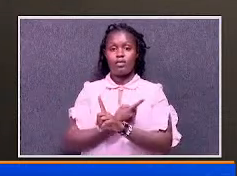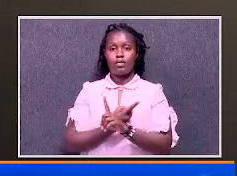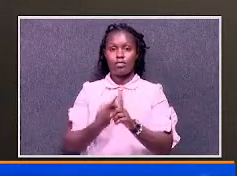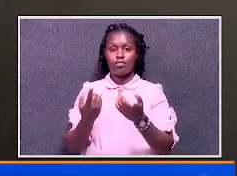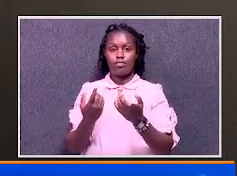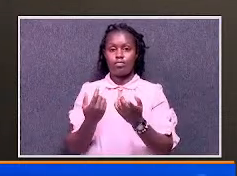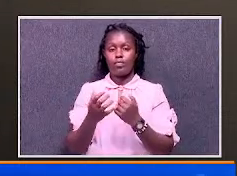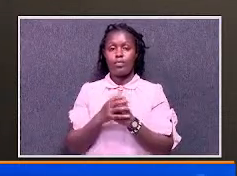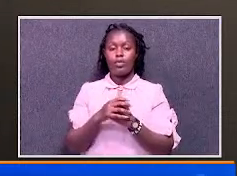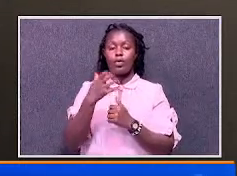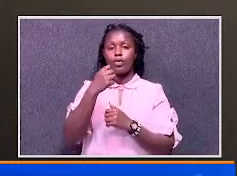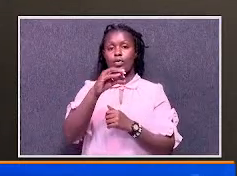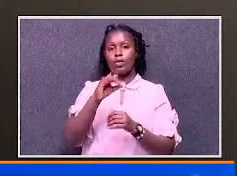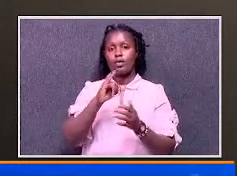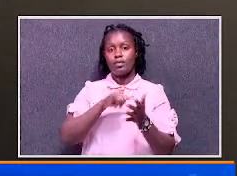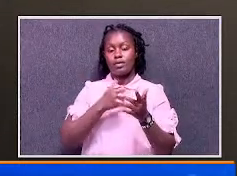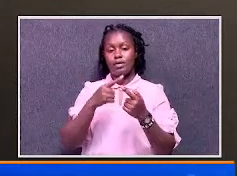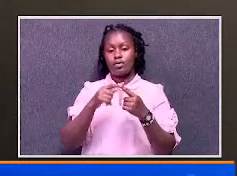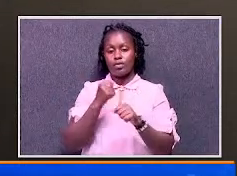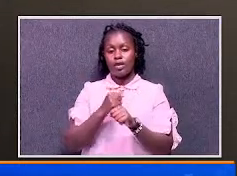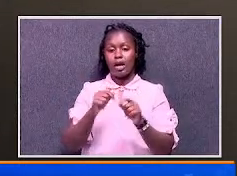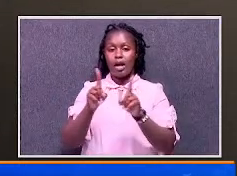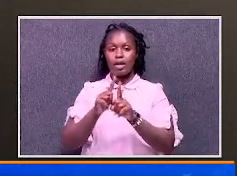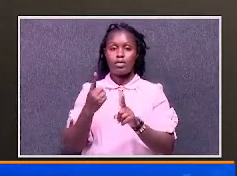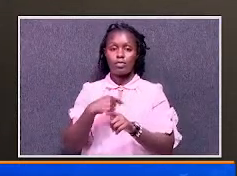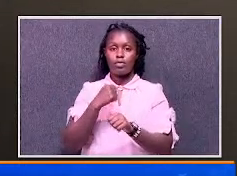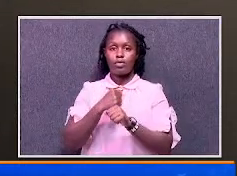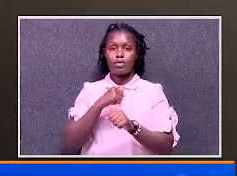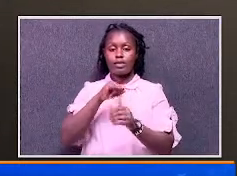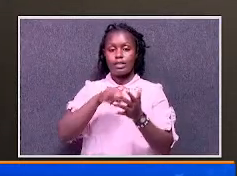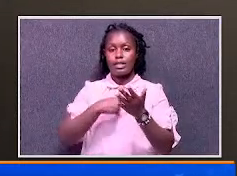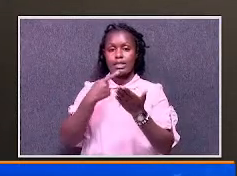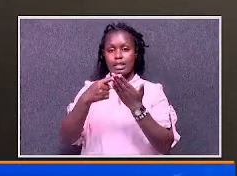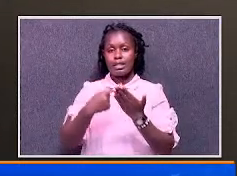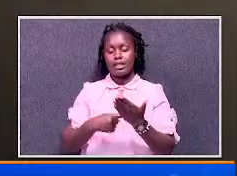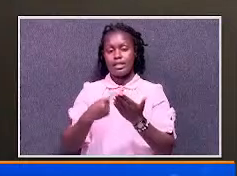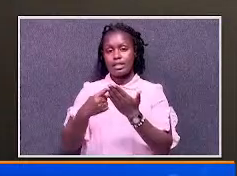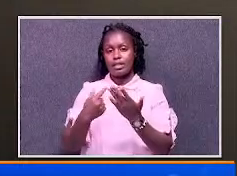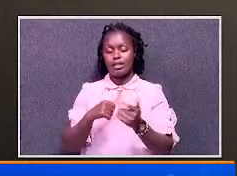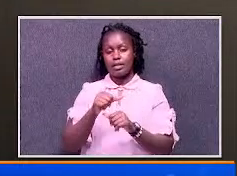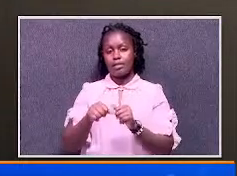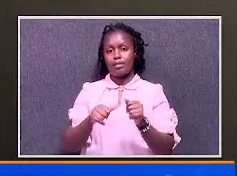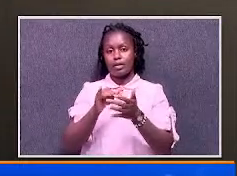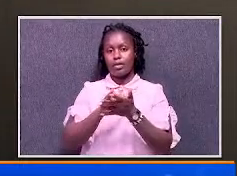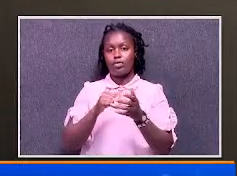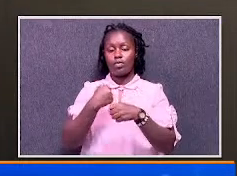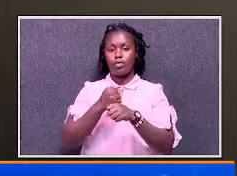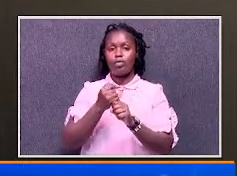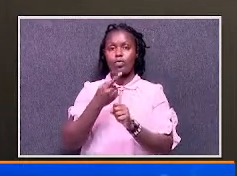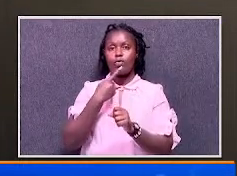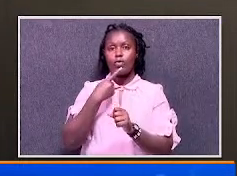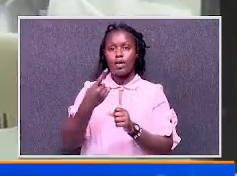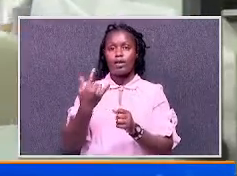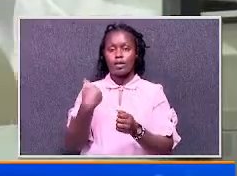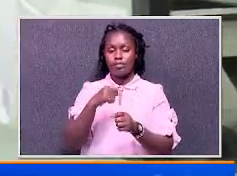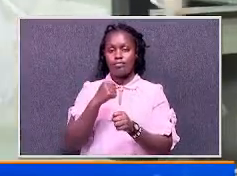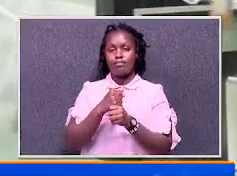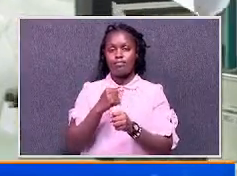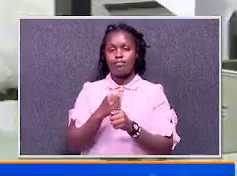it. So then you just talk. As you do it, you just discuss. We discuss politics. And then before you know it,